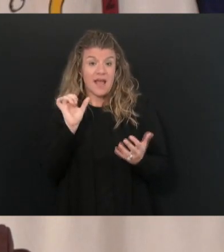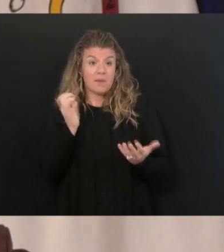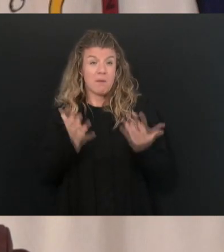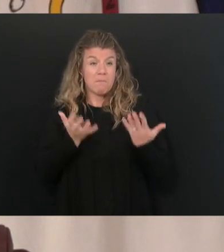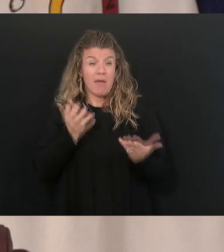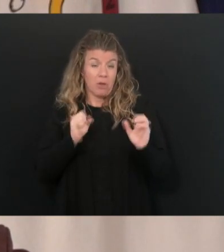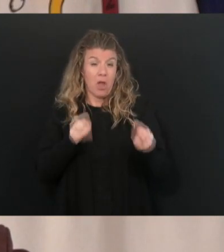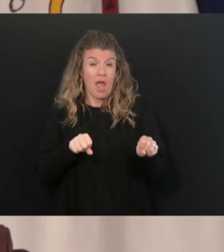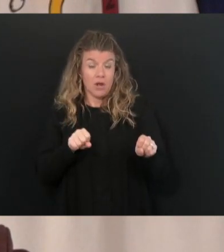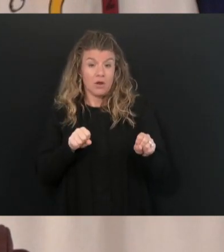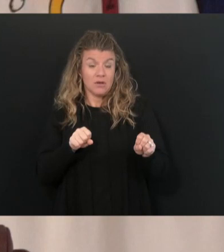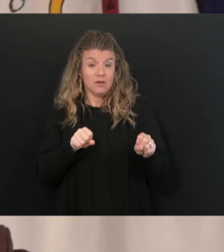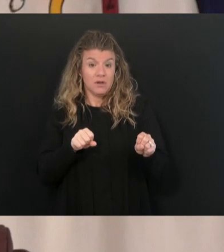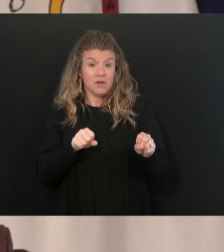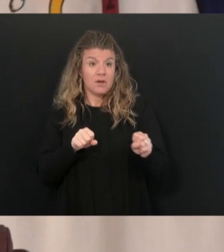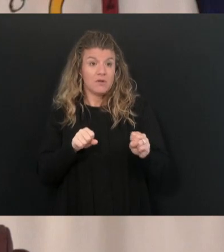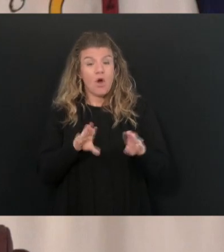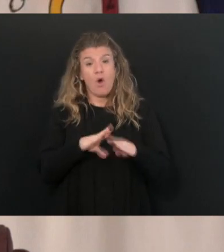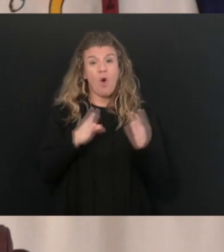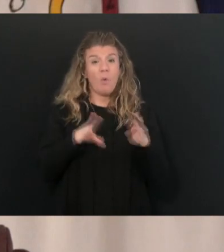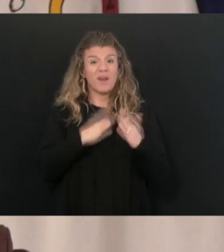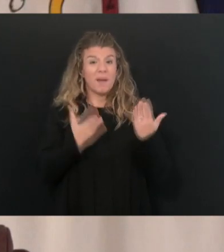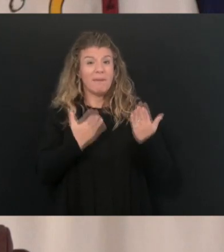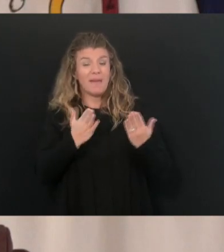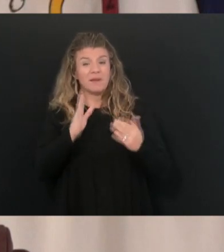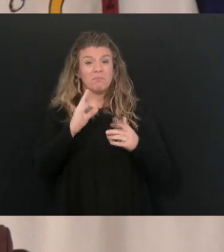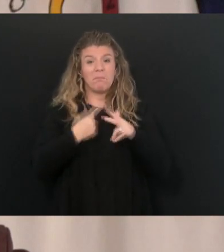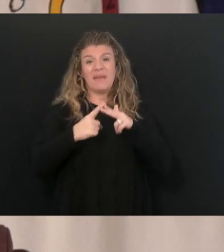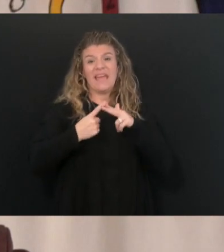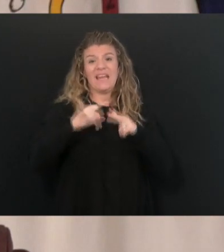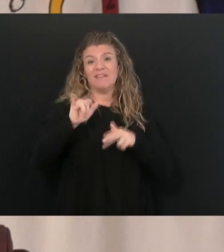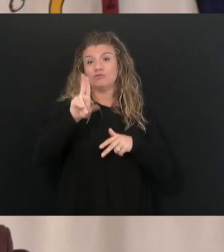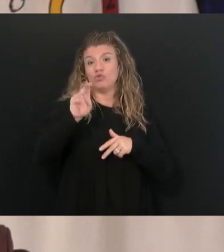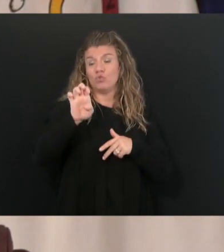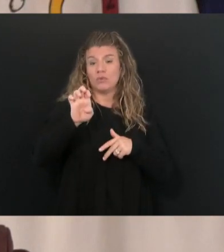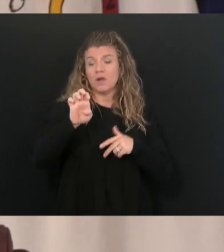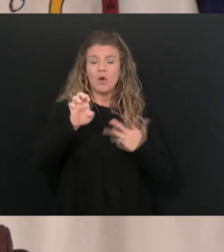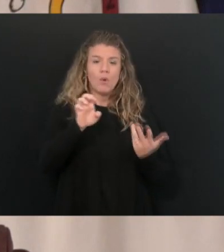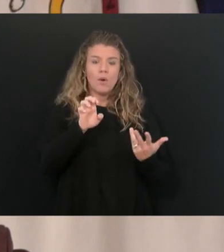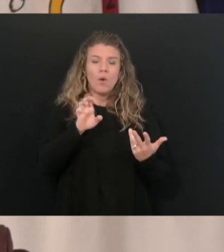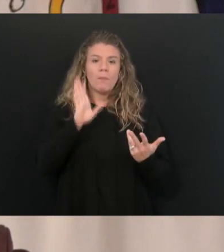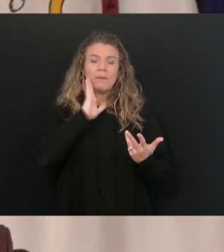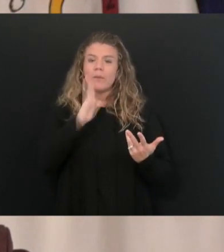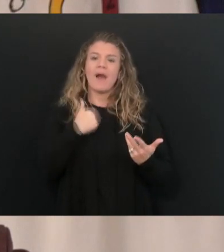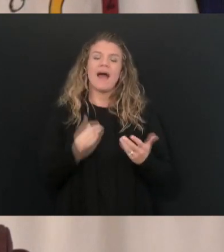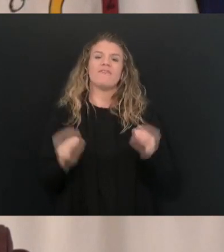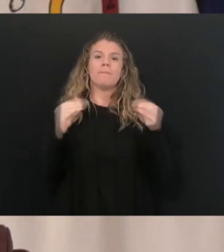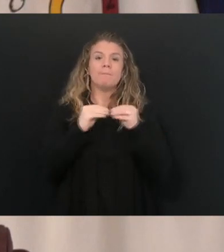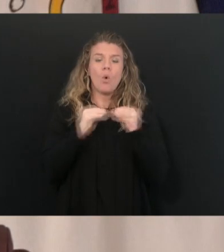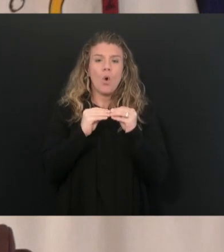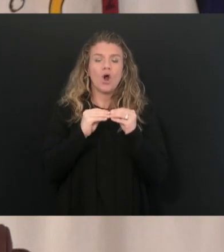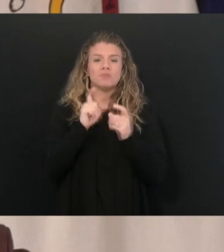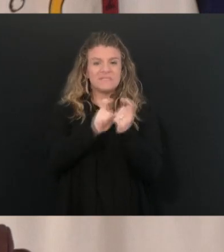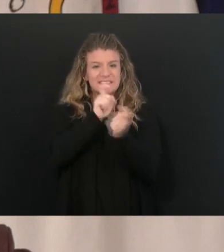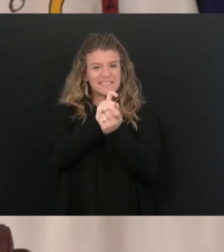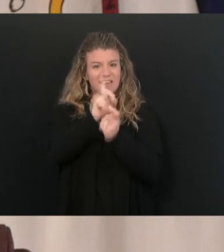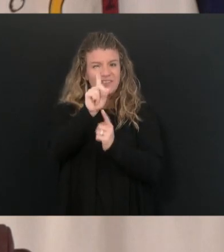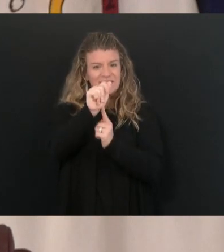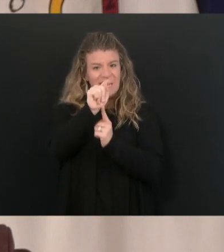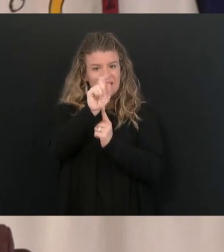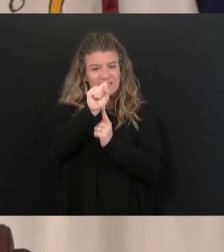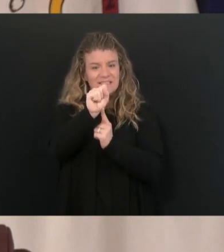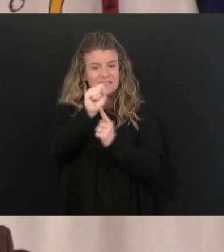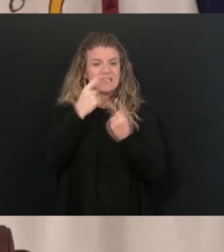this off, right at the 1st of June, and so we'll have more dates certain on those